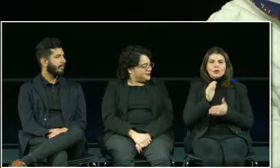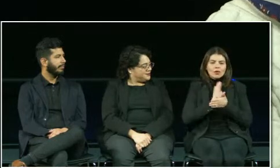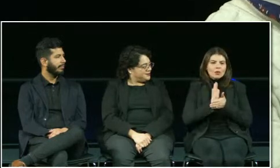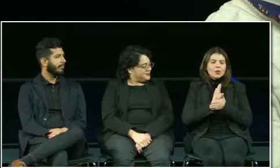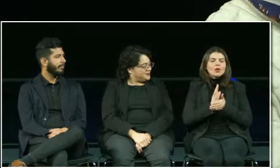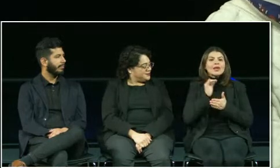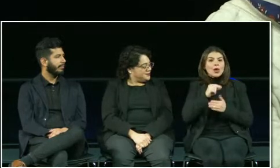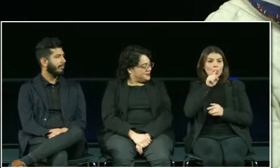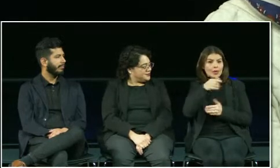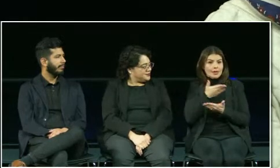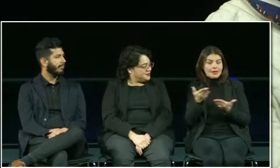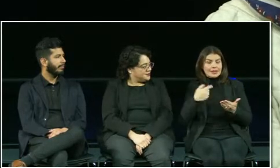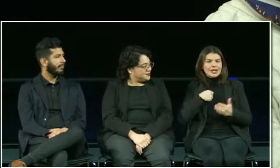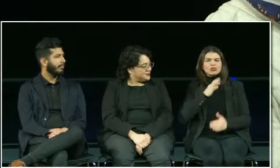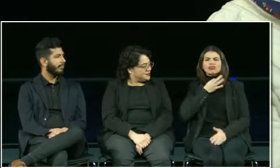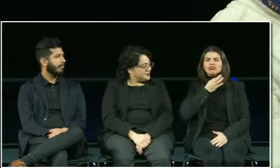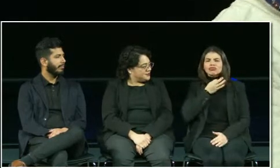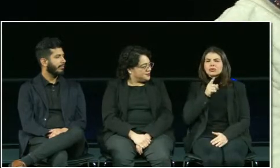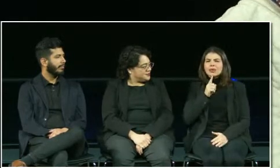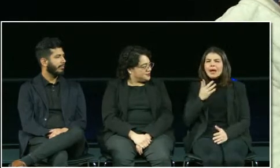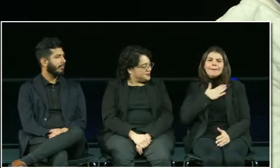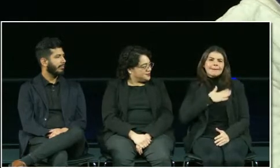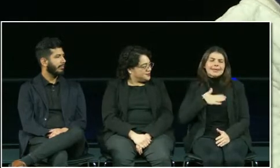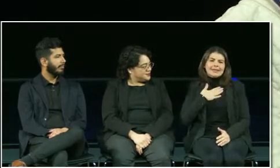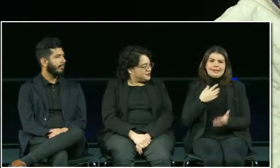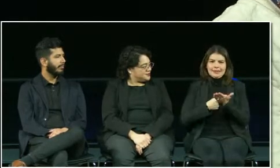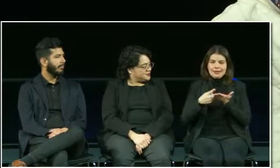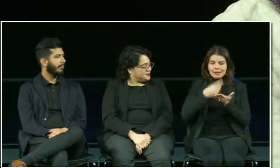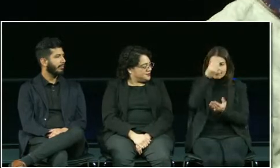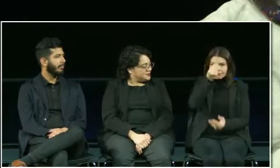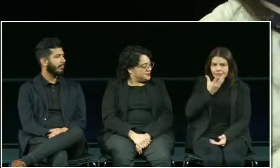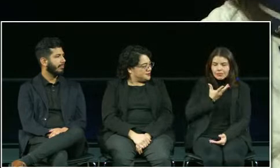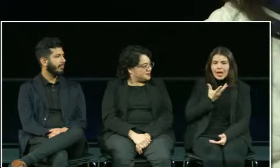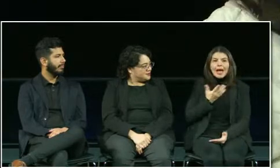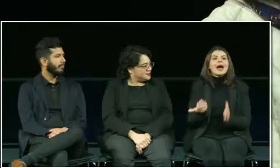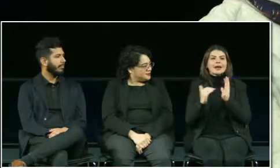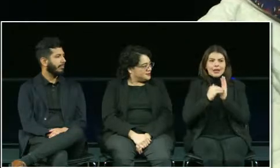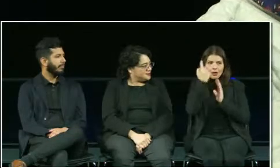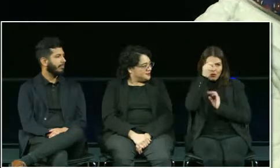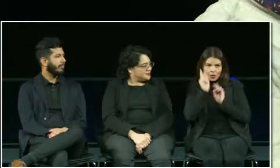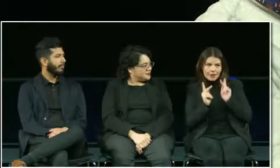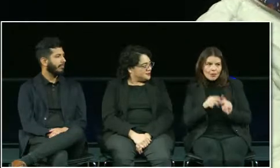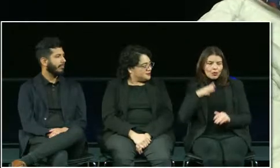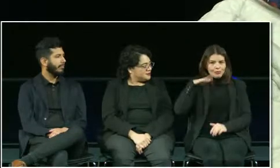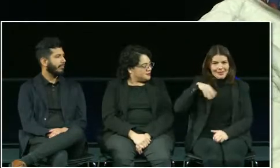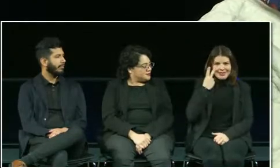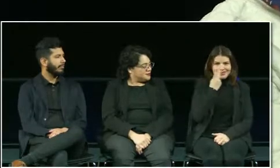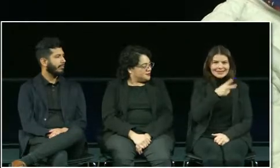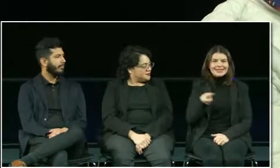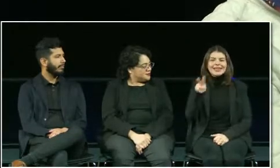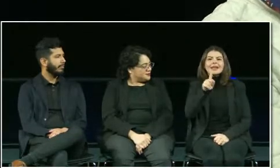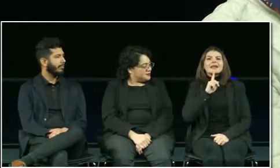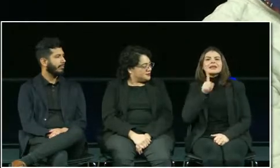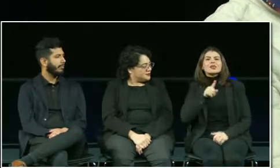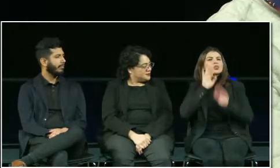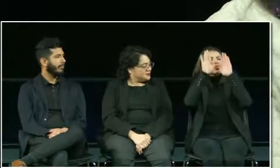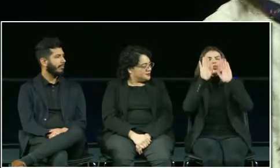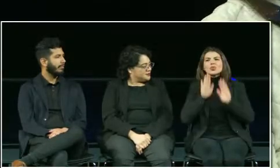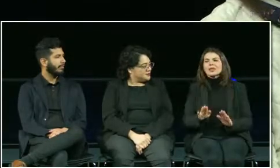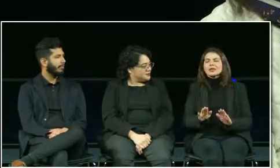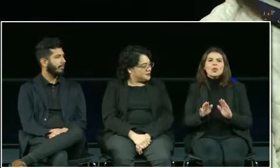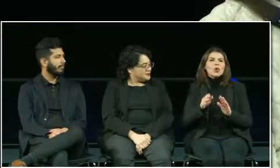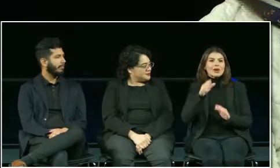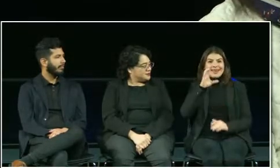one of the things that I wondered about is, please talk a little bit, again, for those of you who haven't seen it, it is an extraordinary cast